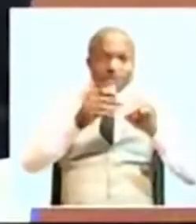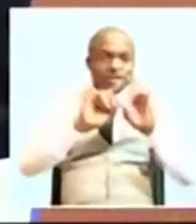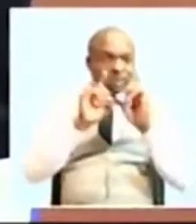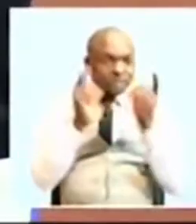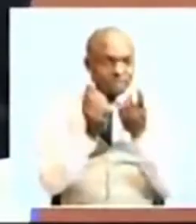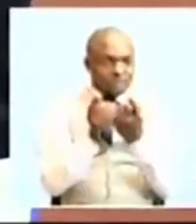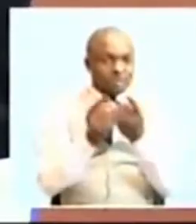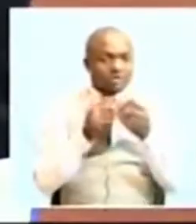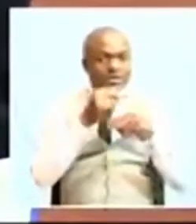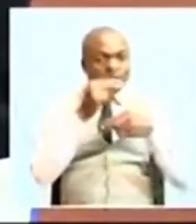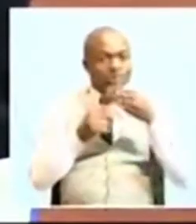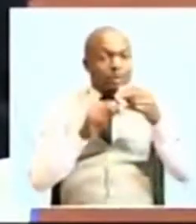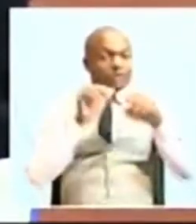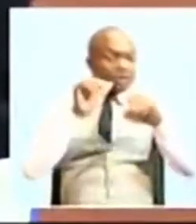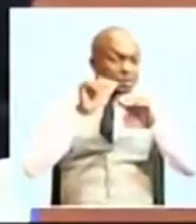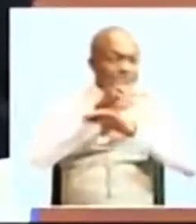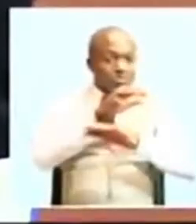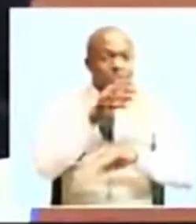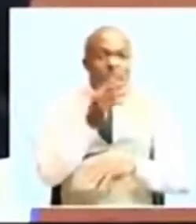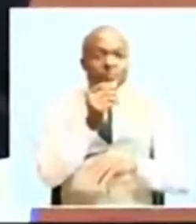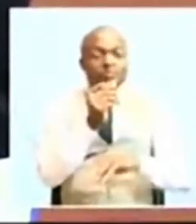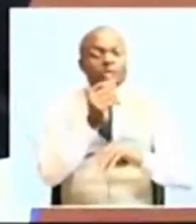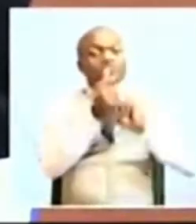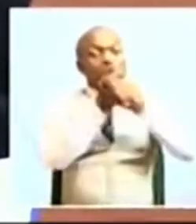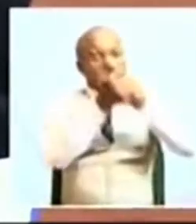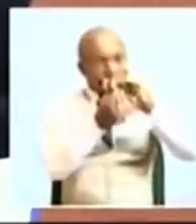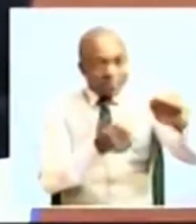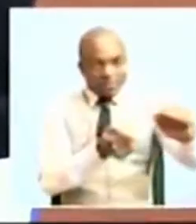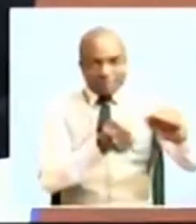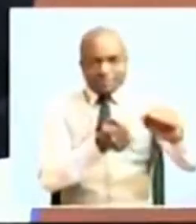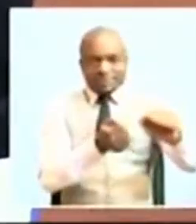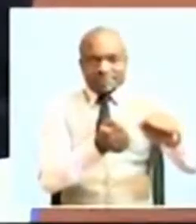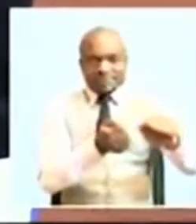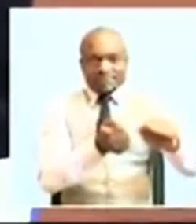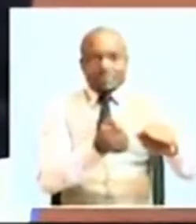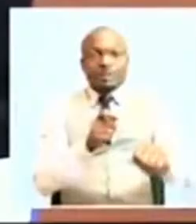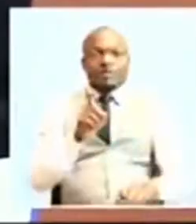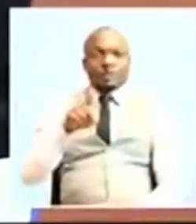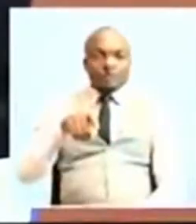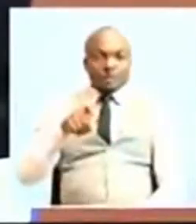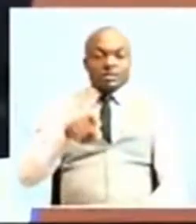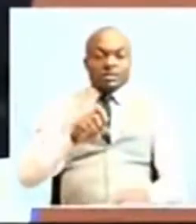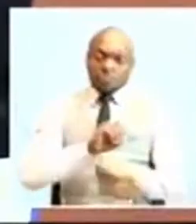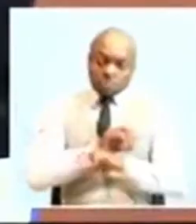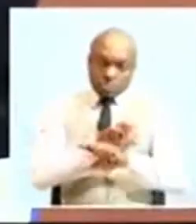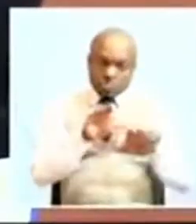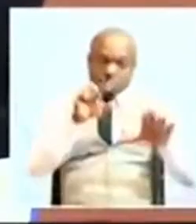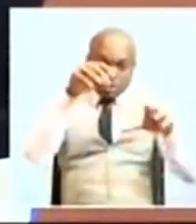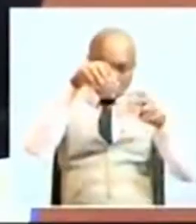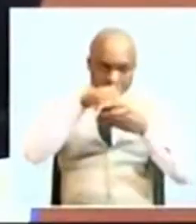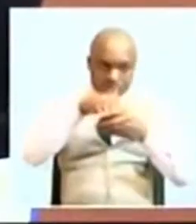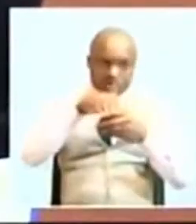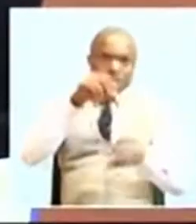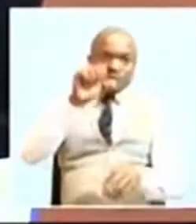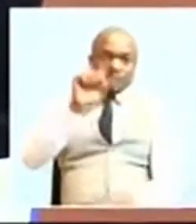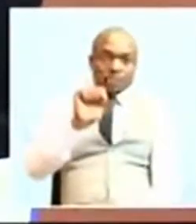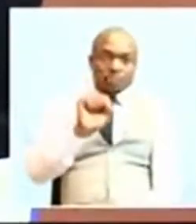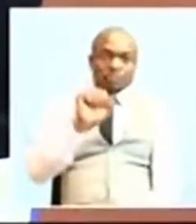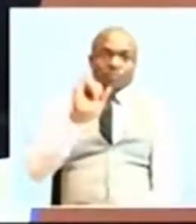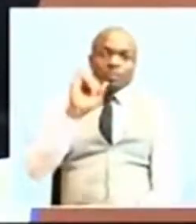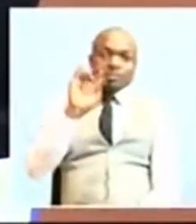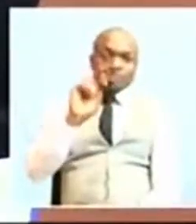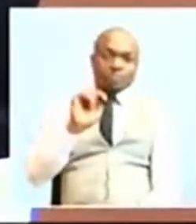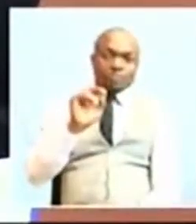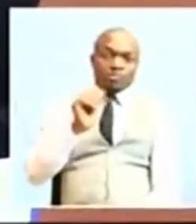means that you are sending money away that should have circulated within Siavonga. To what extent have you taken